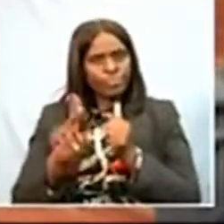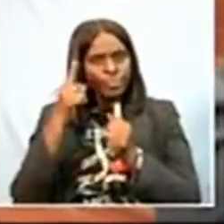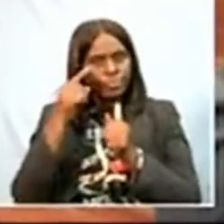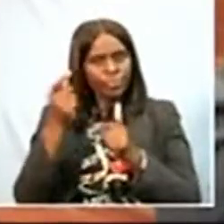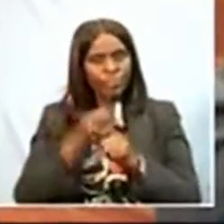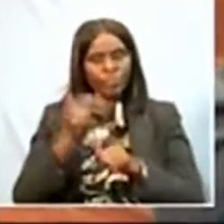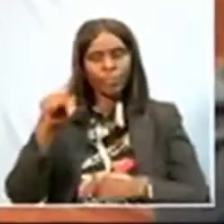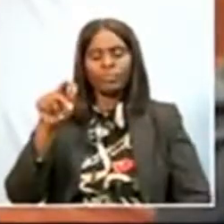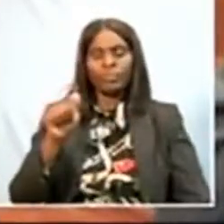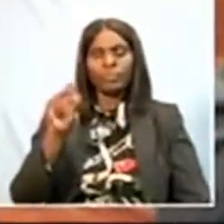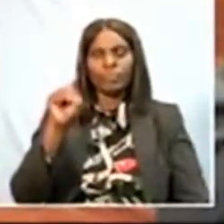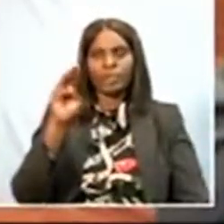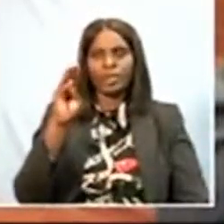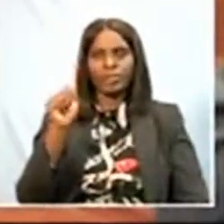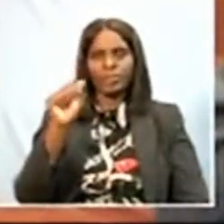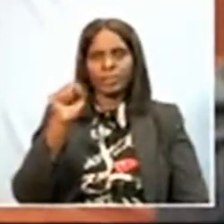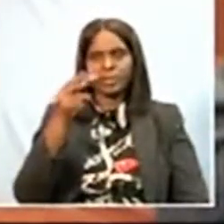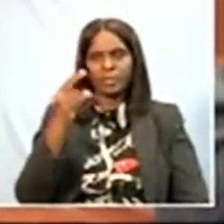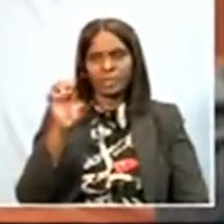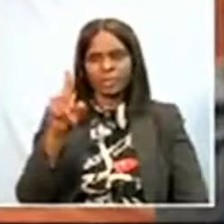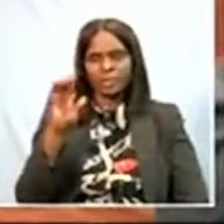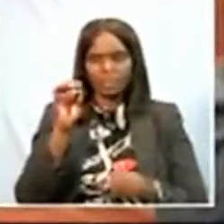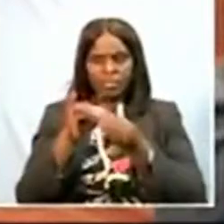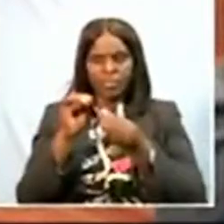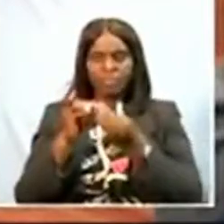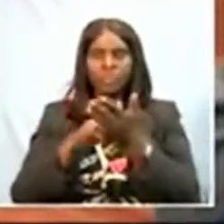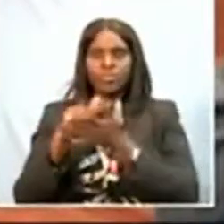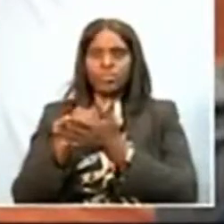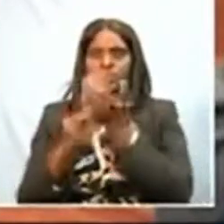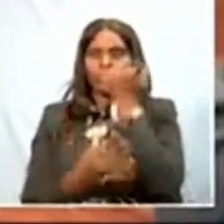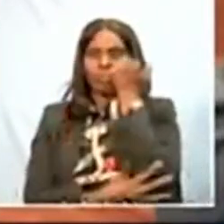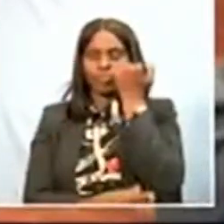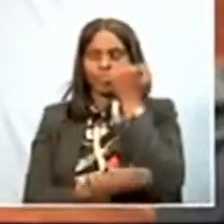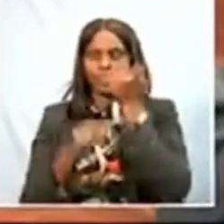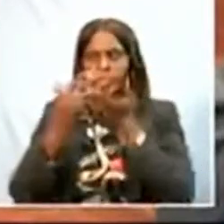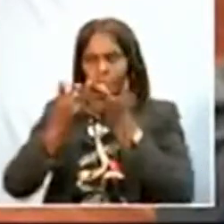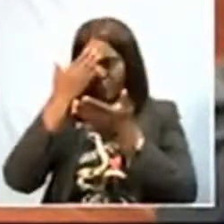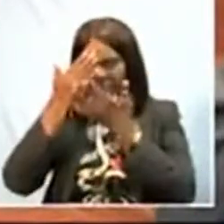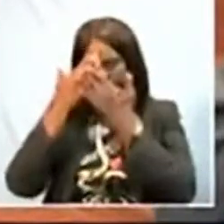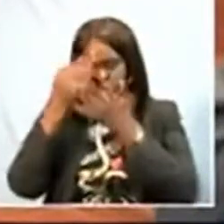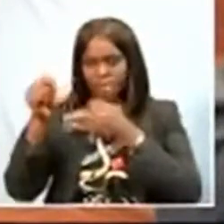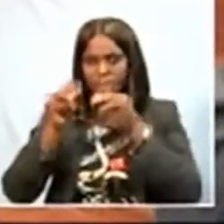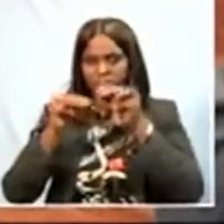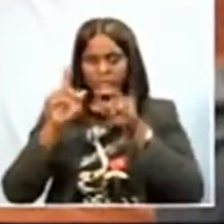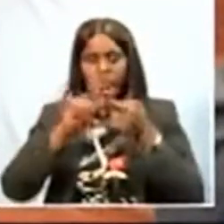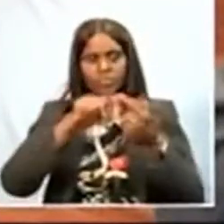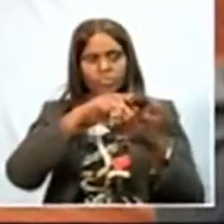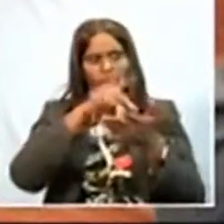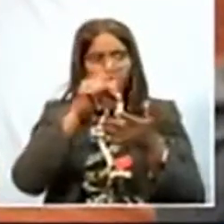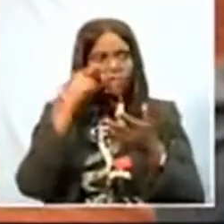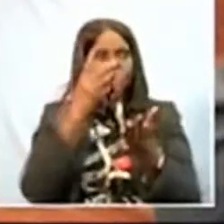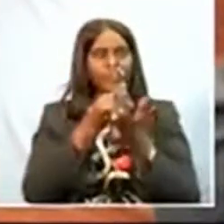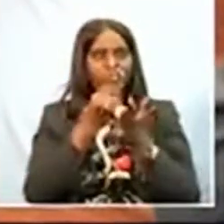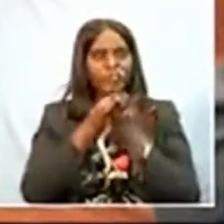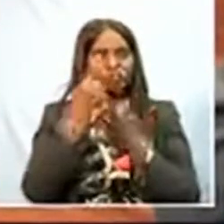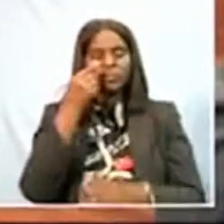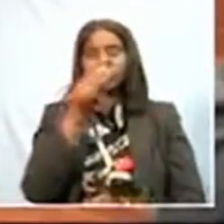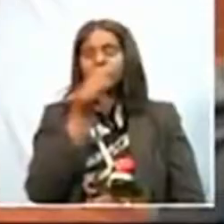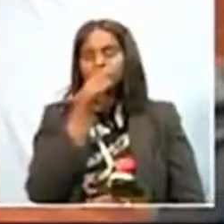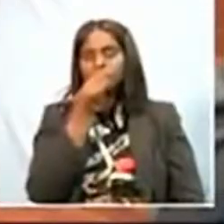from Pambashe constituents, as most vulnerable students could not manage to pay for fees for